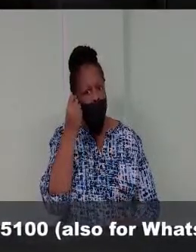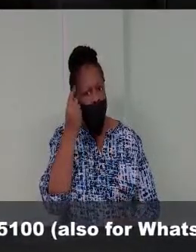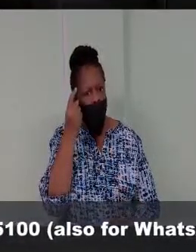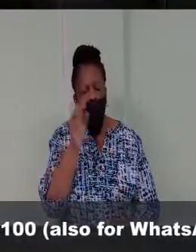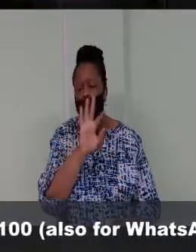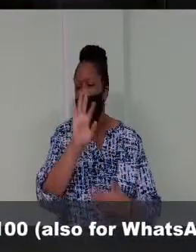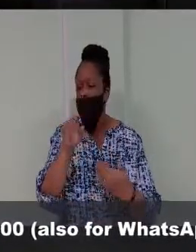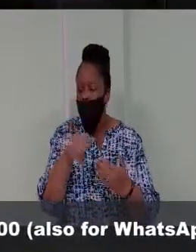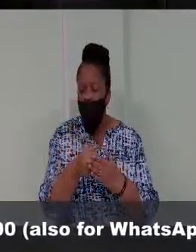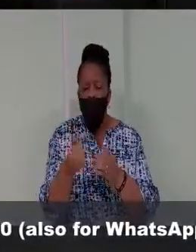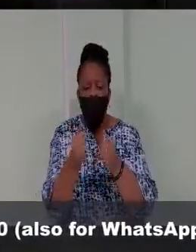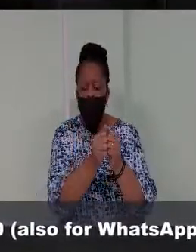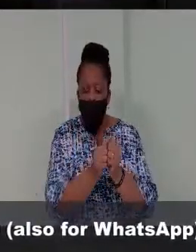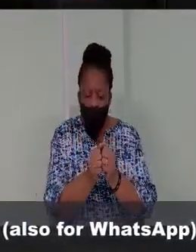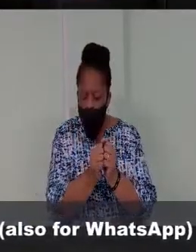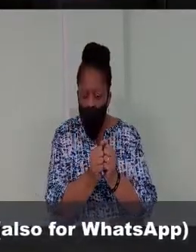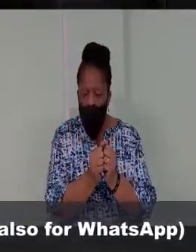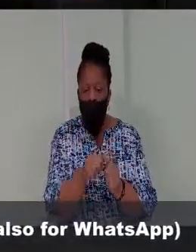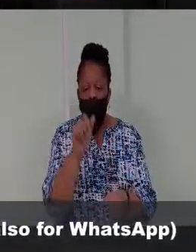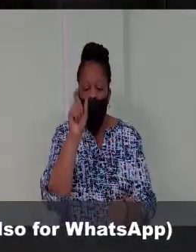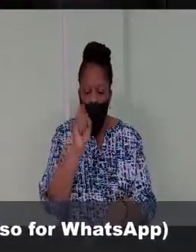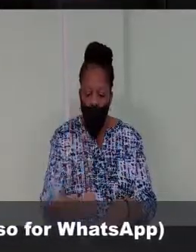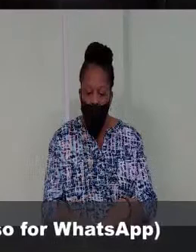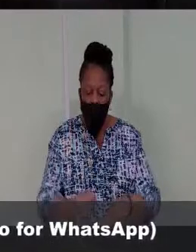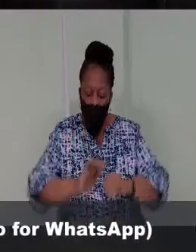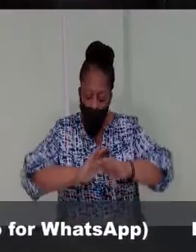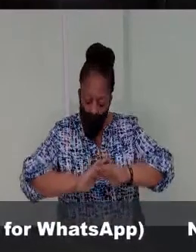together and we do our part to contain the virus.